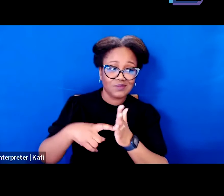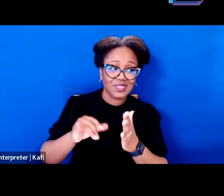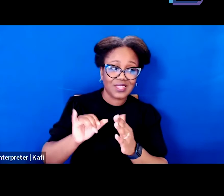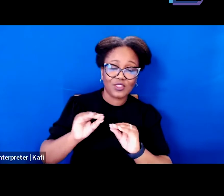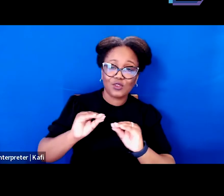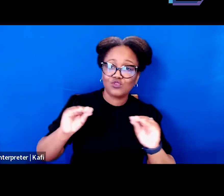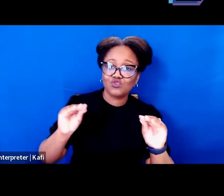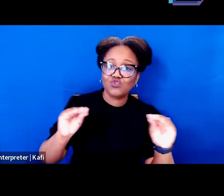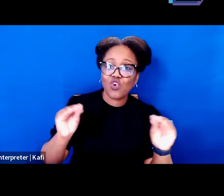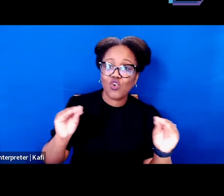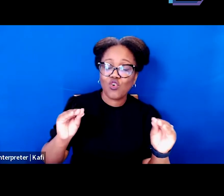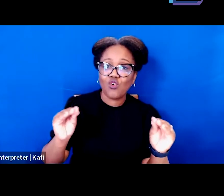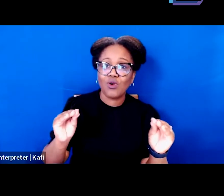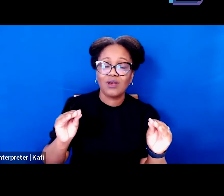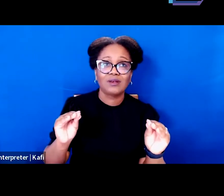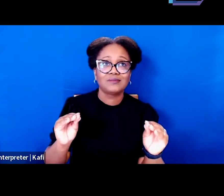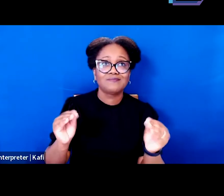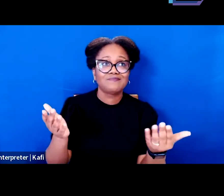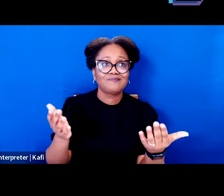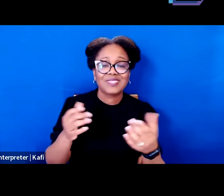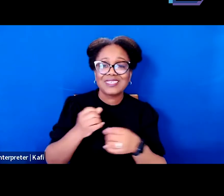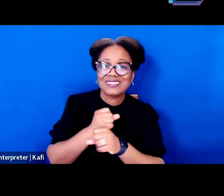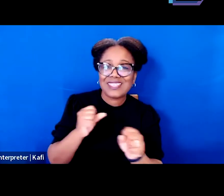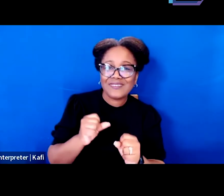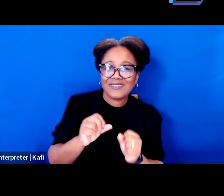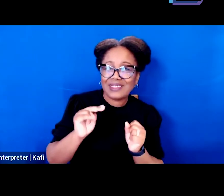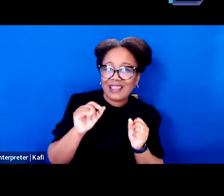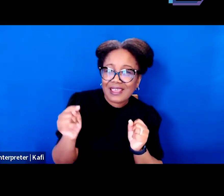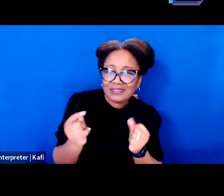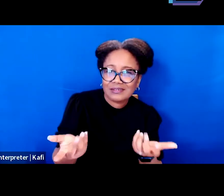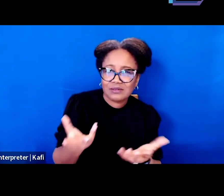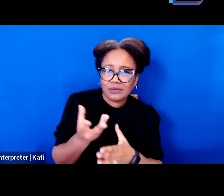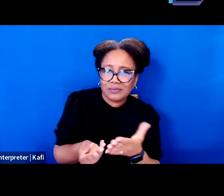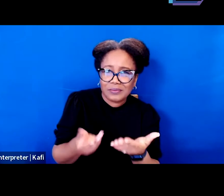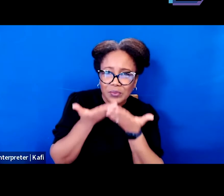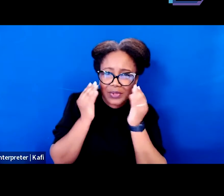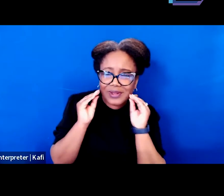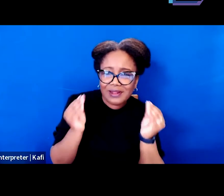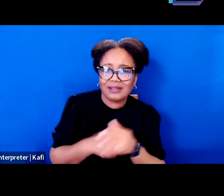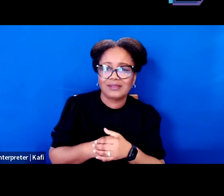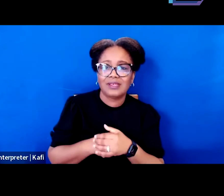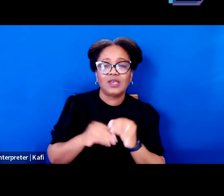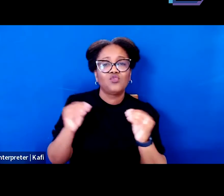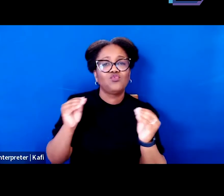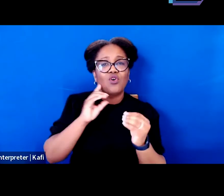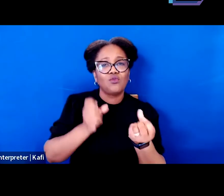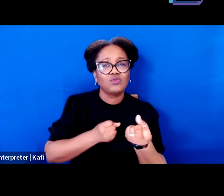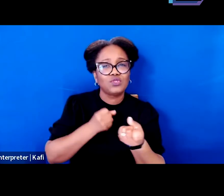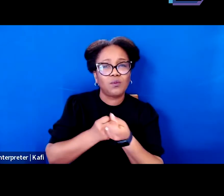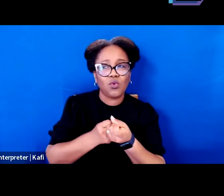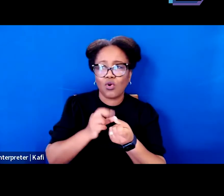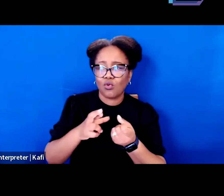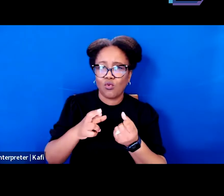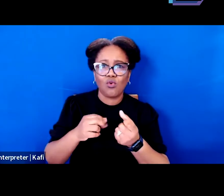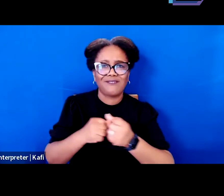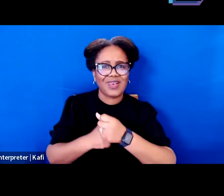of Canada as a nation. And when we are thinking about how to take action,